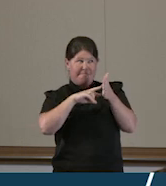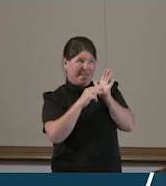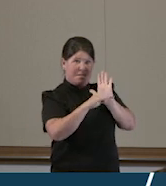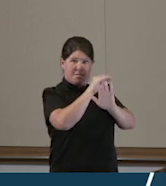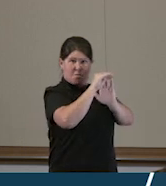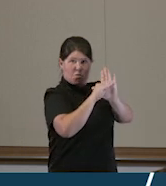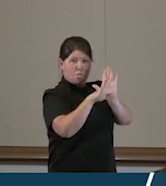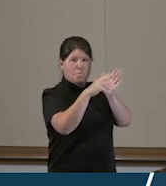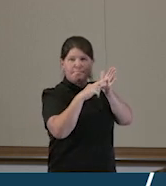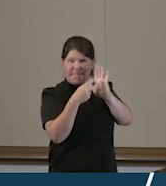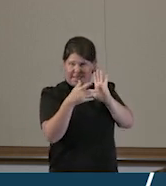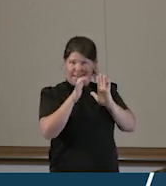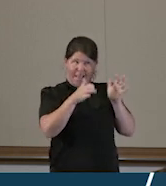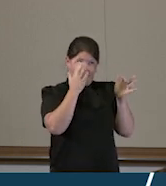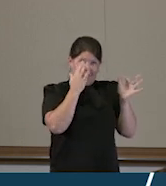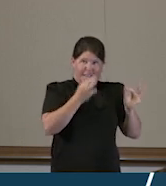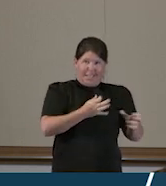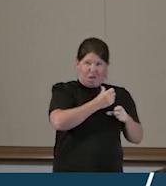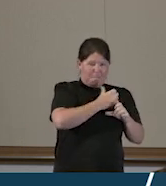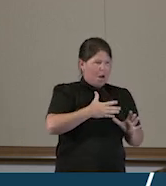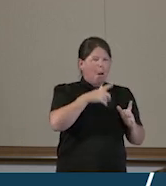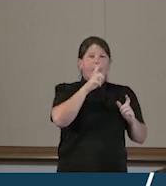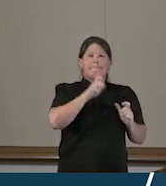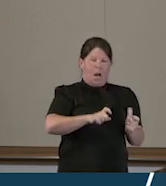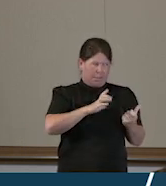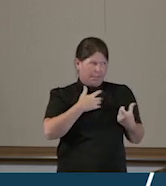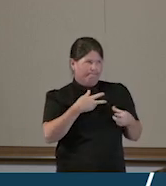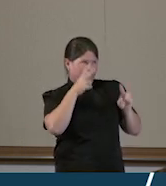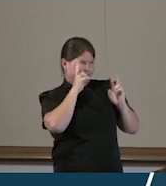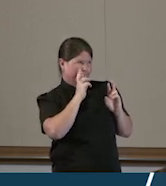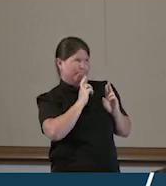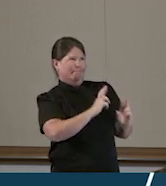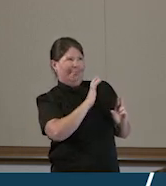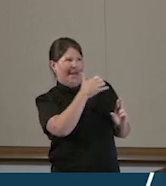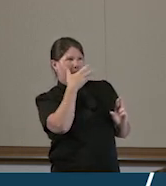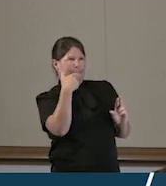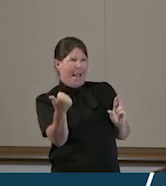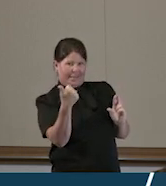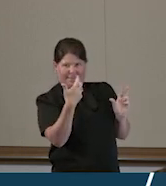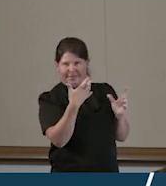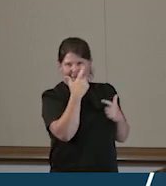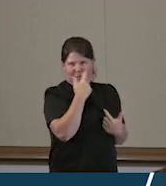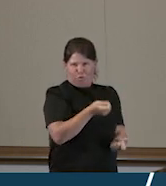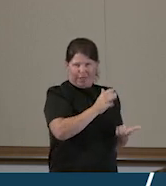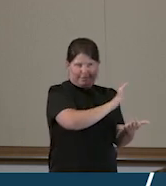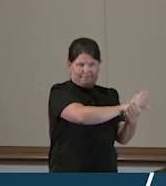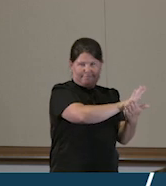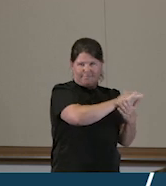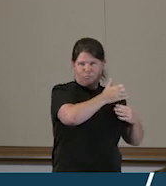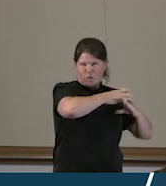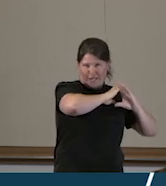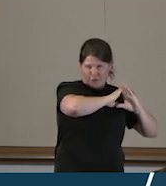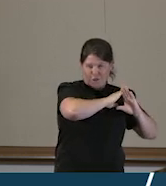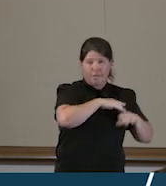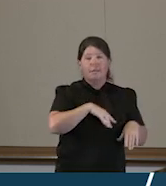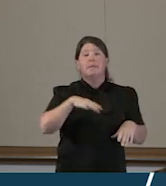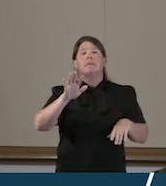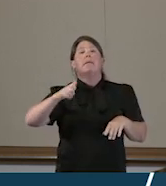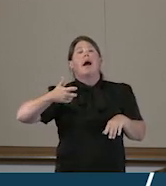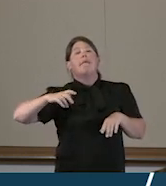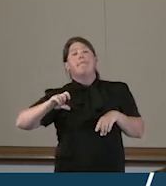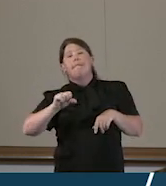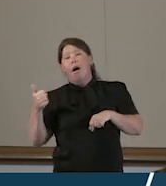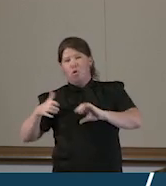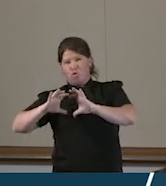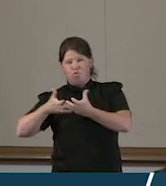to. The supporter cannot act against the decision maker's best interest, like I just said. And third parties must accept